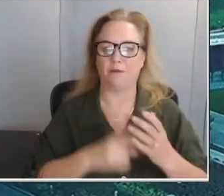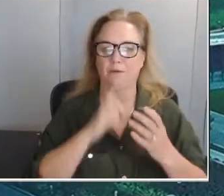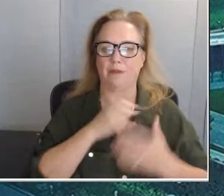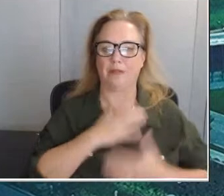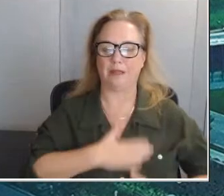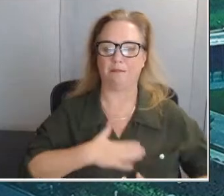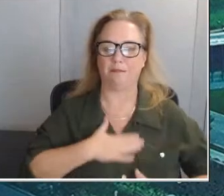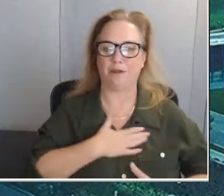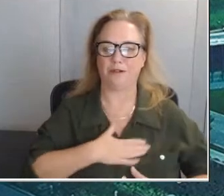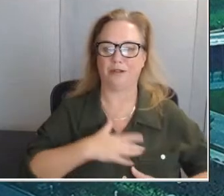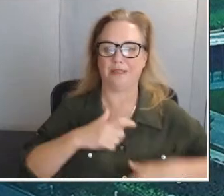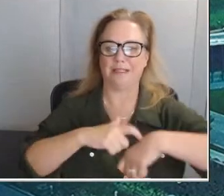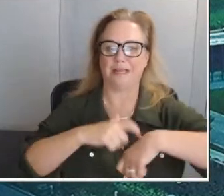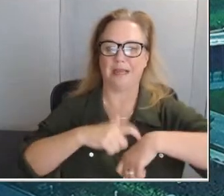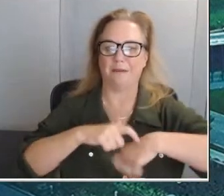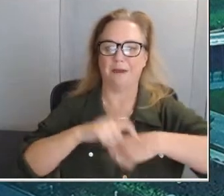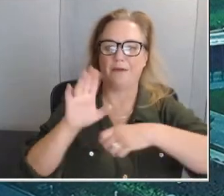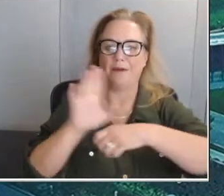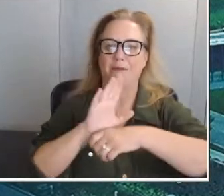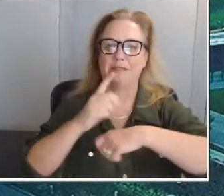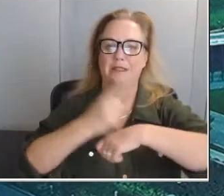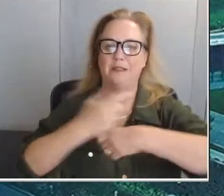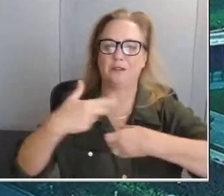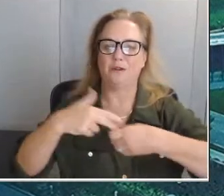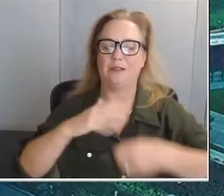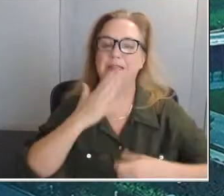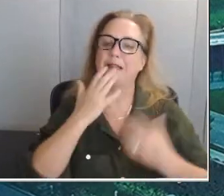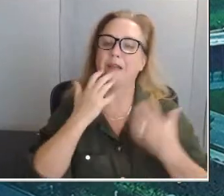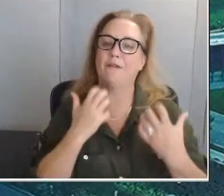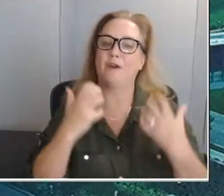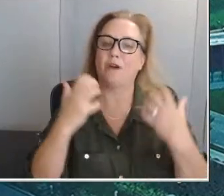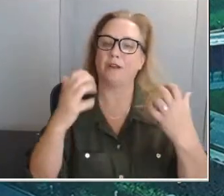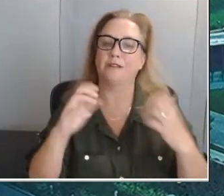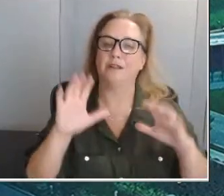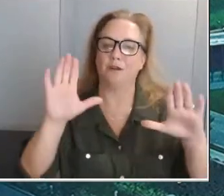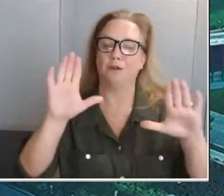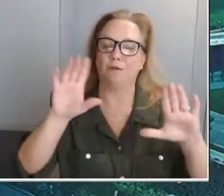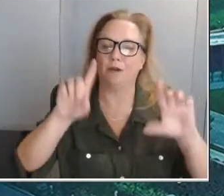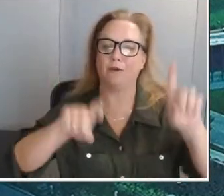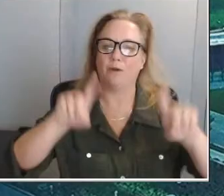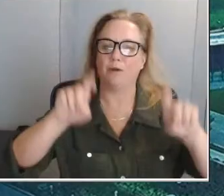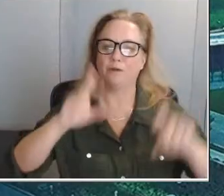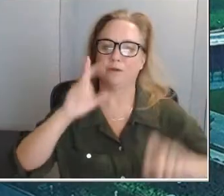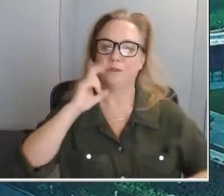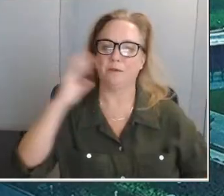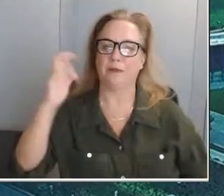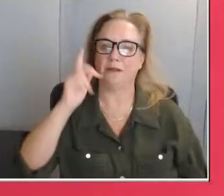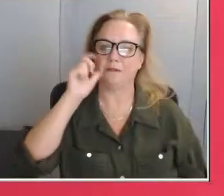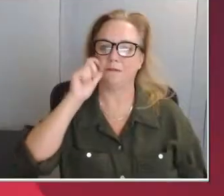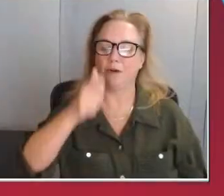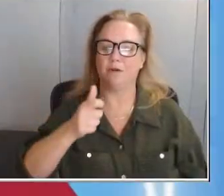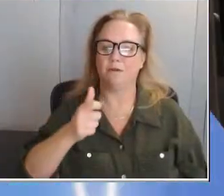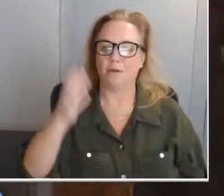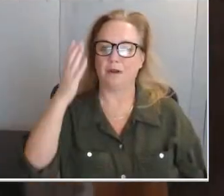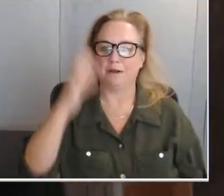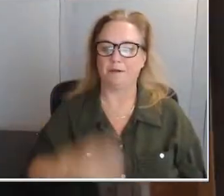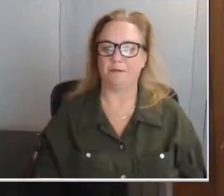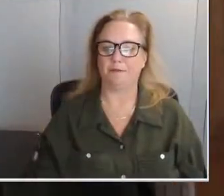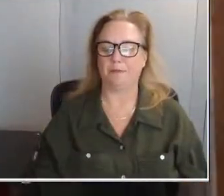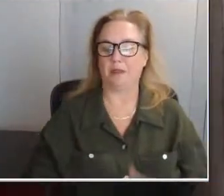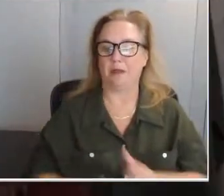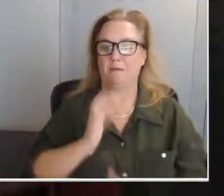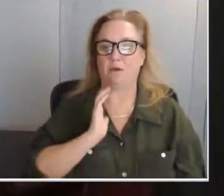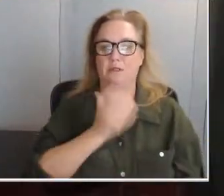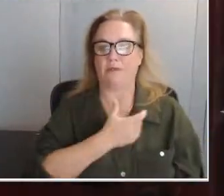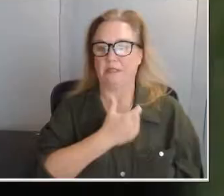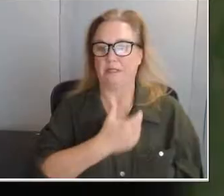taking the time out of your busy day to join us, and thank you to our audience and all the great questions. We'll see you right back here tomorrow morning. Most of us wouldn't complain